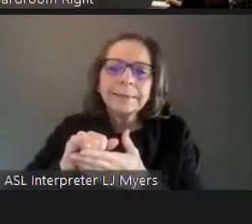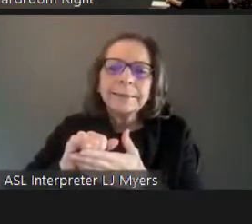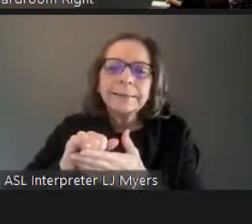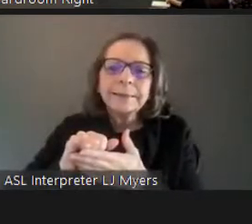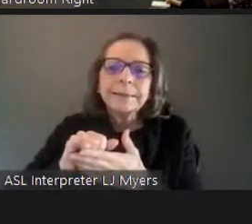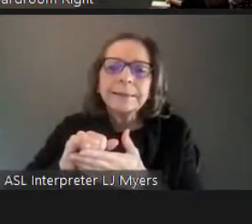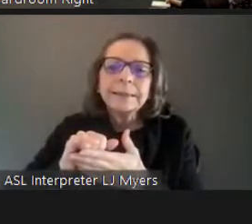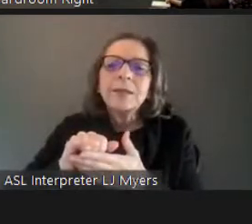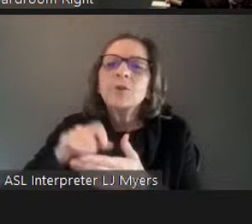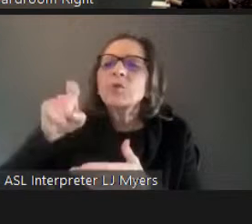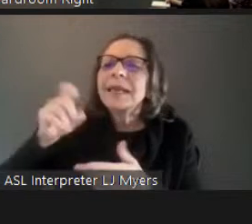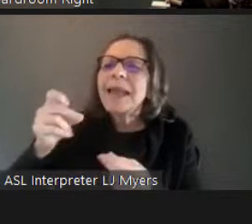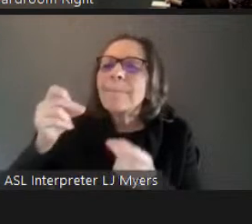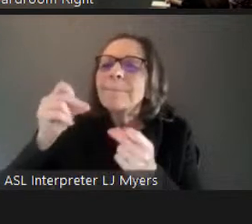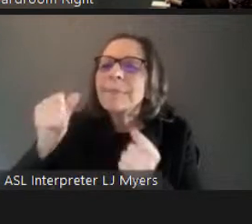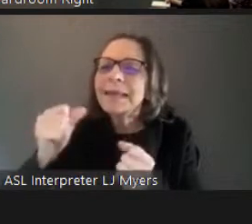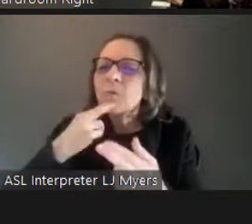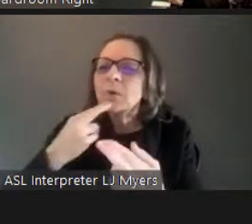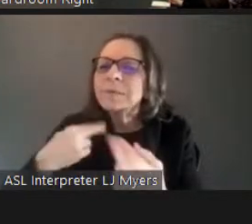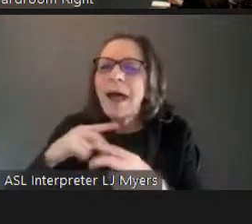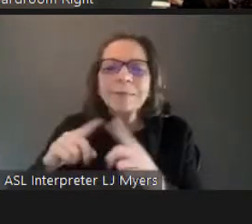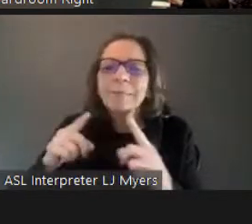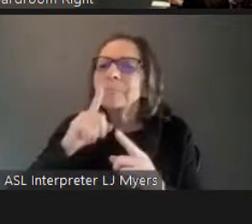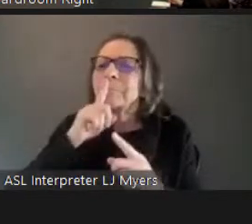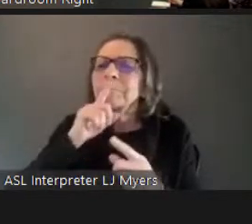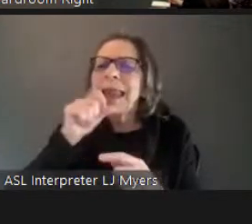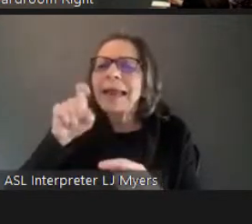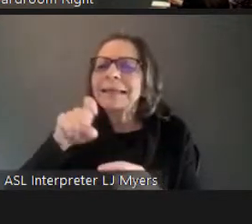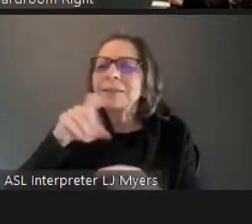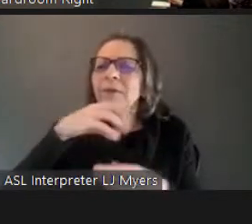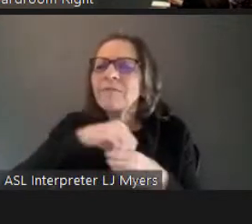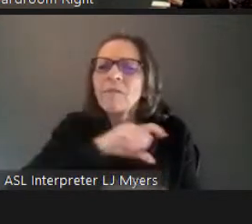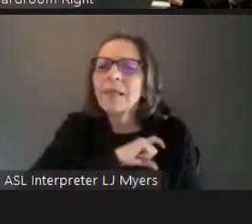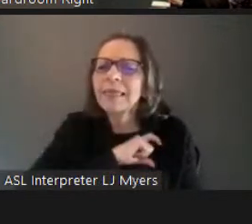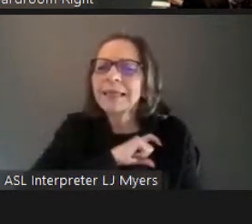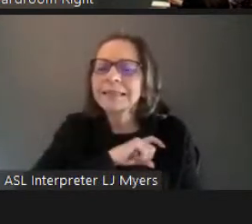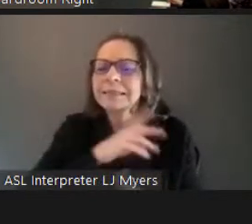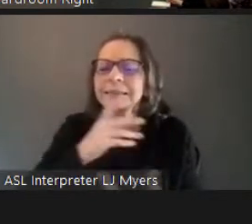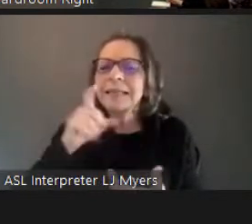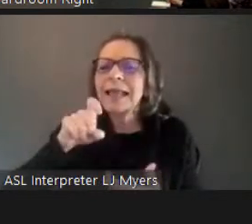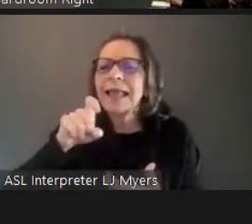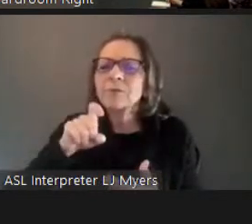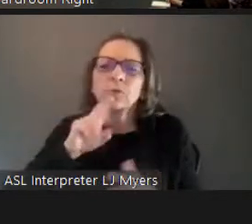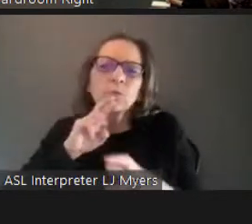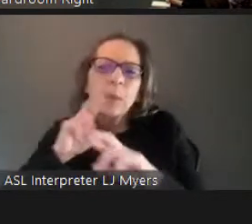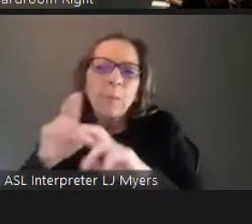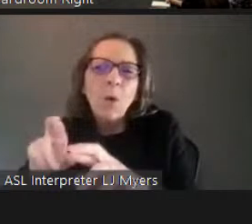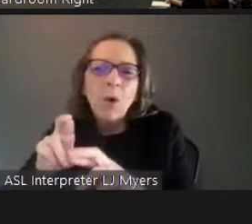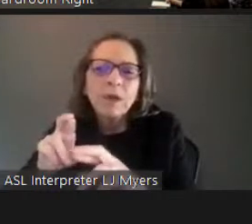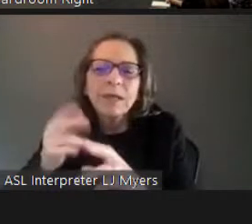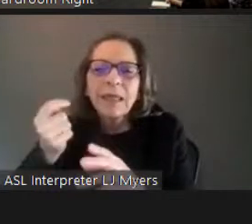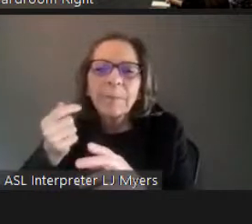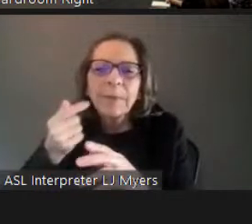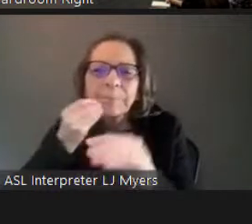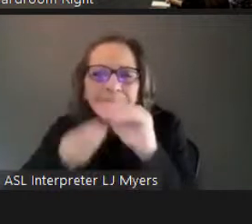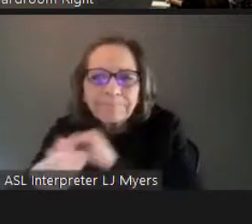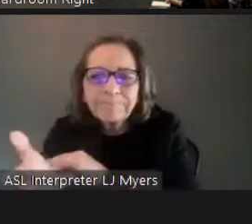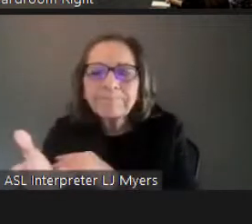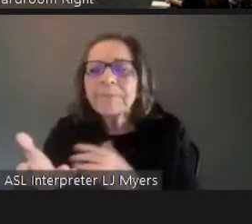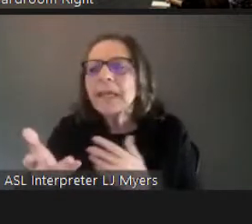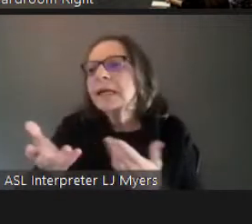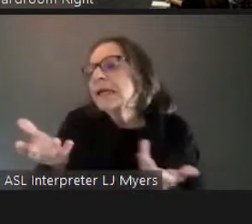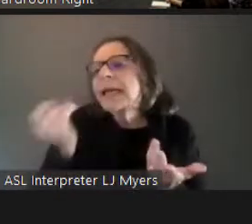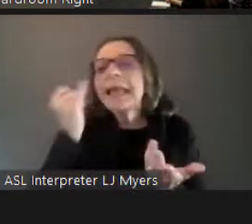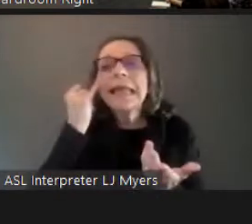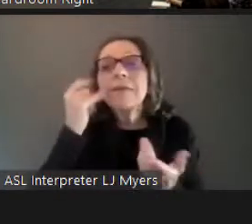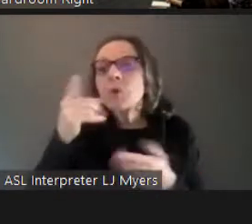but they're not necessarily a police issue, or like it's something you just need to report more discreetly. So like, for example, if you're